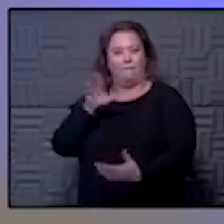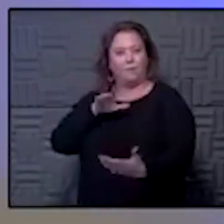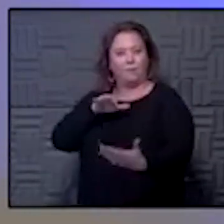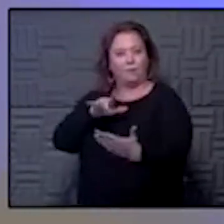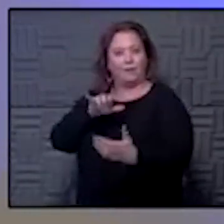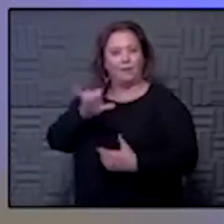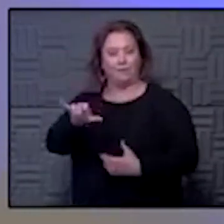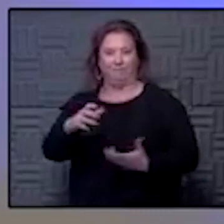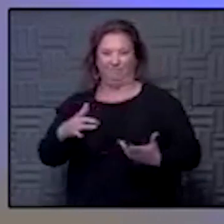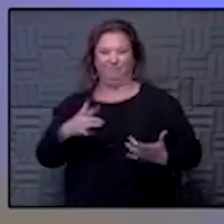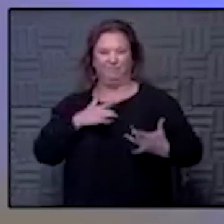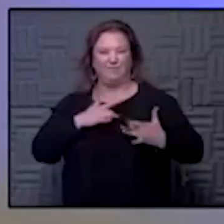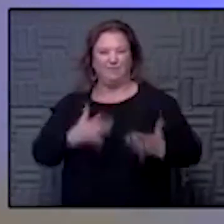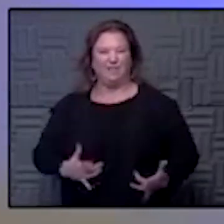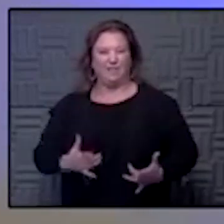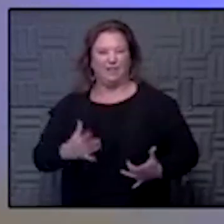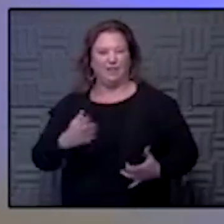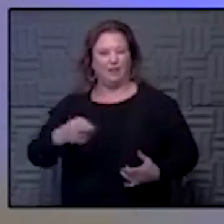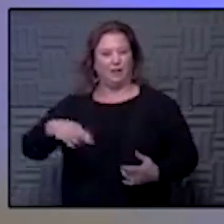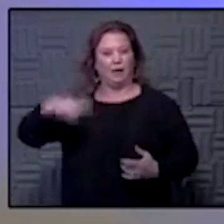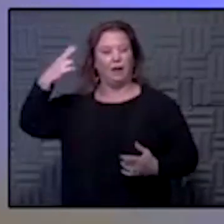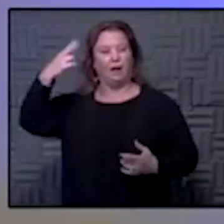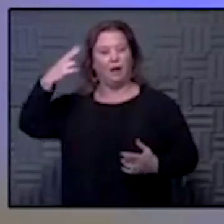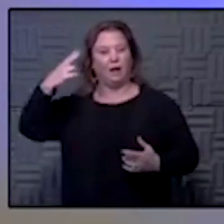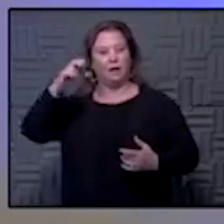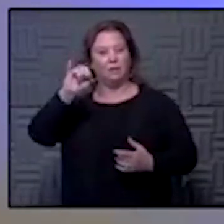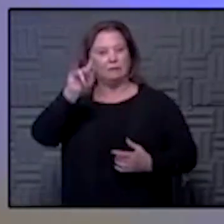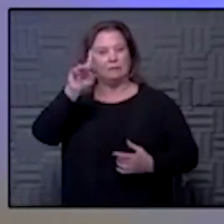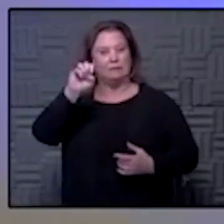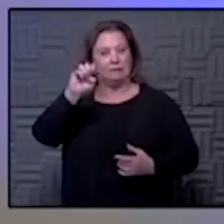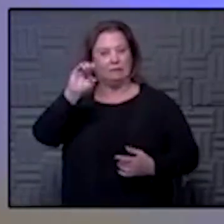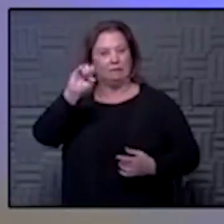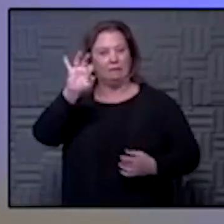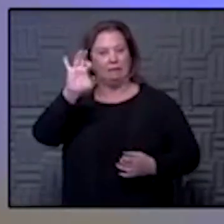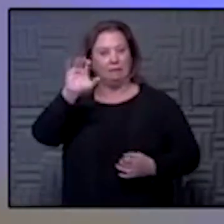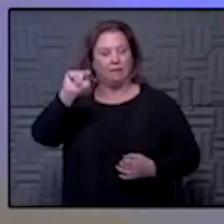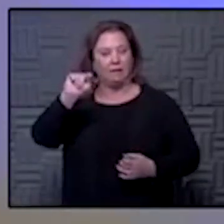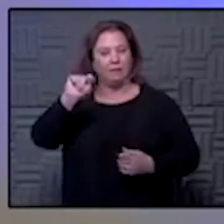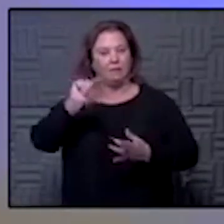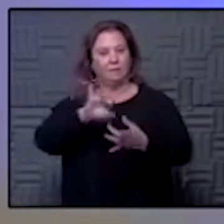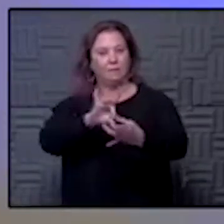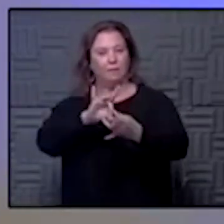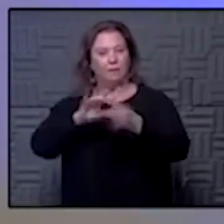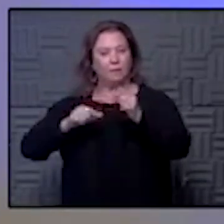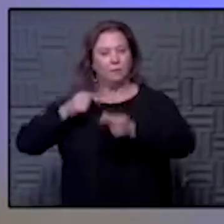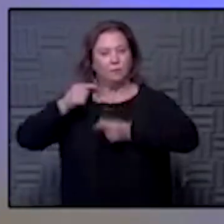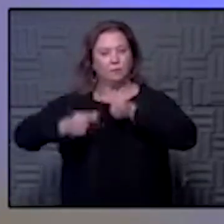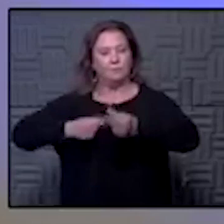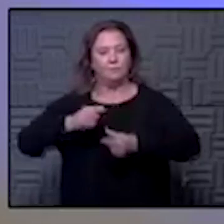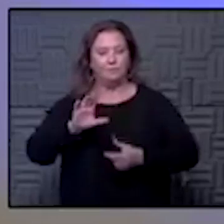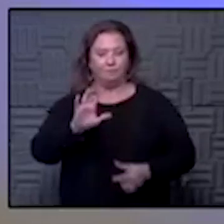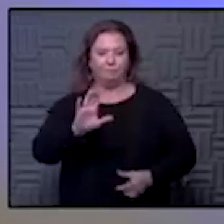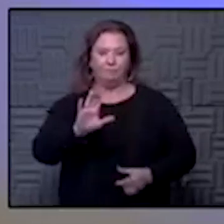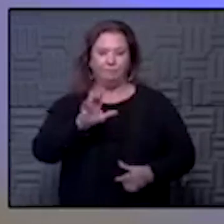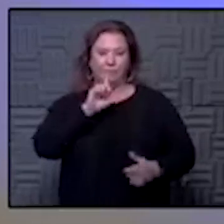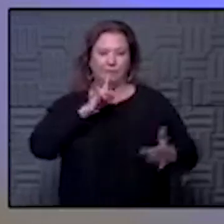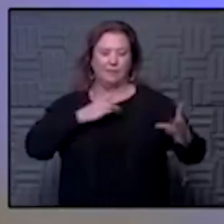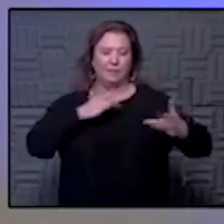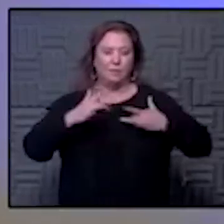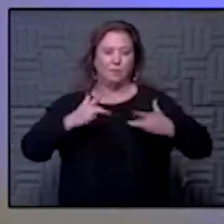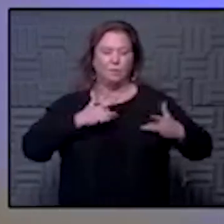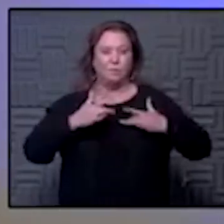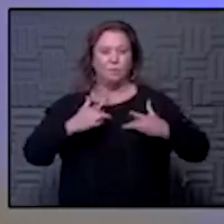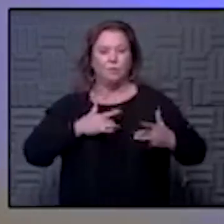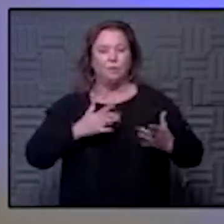is likely that there will be a heightened side effect profile, reactogenicity to that. And so that is a very concerning thing.